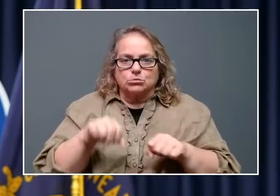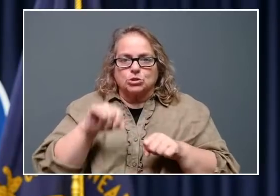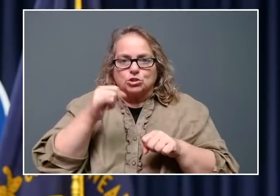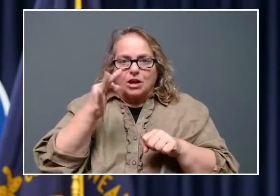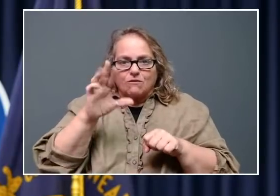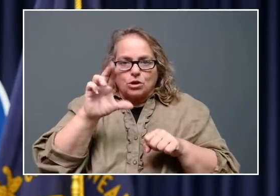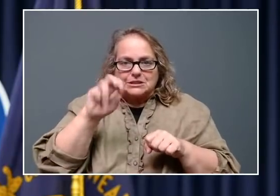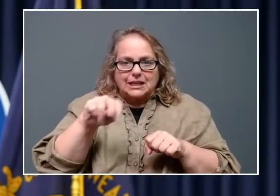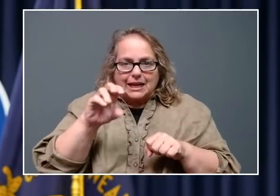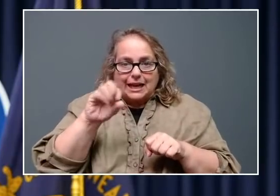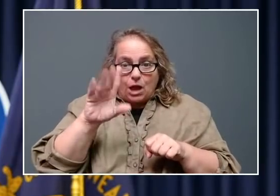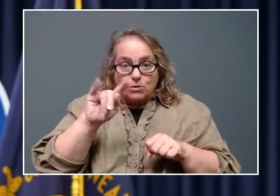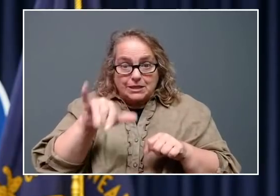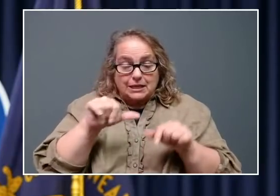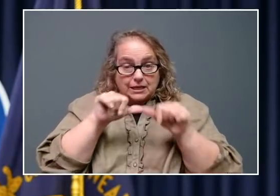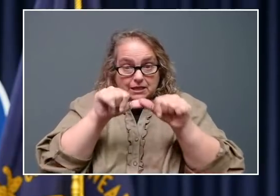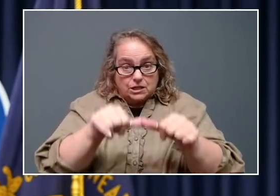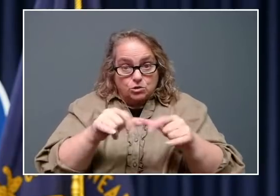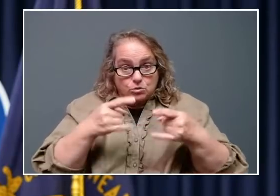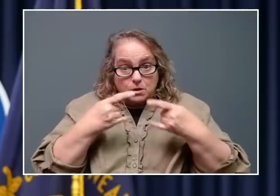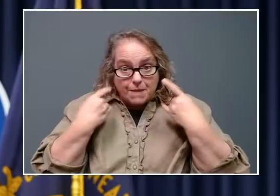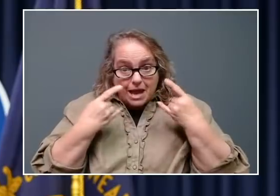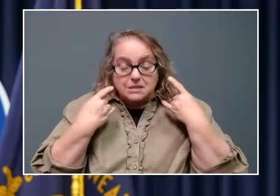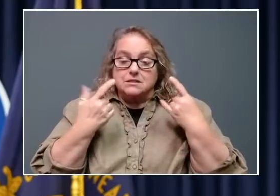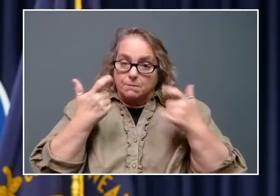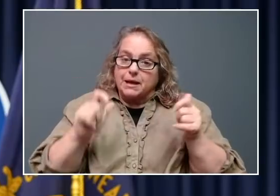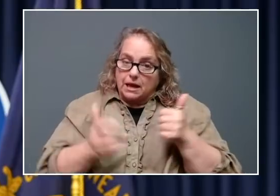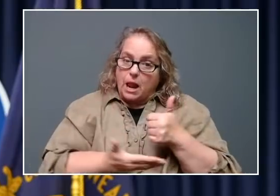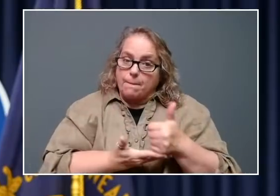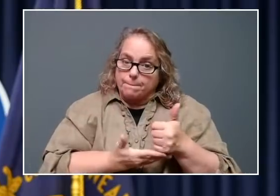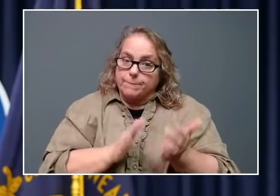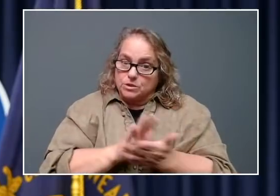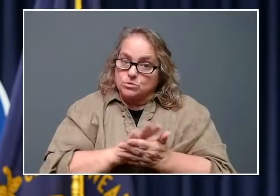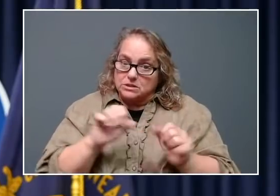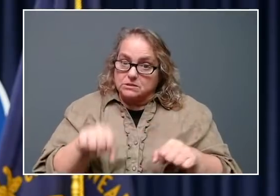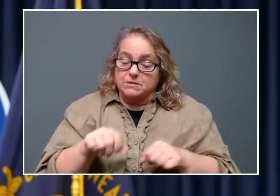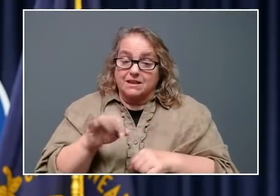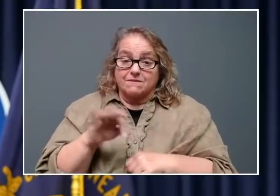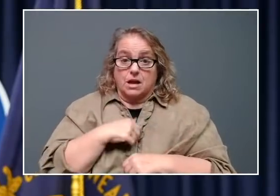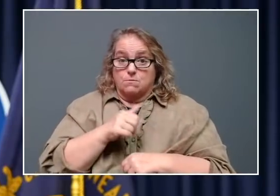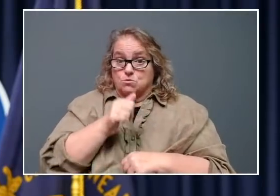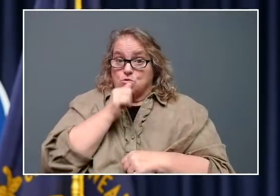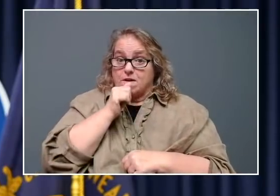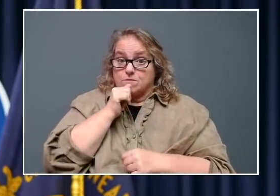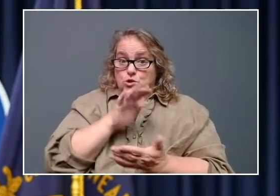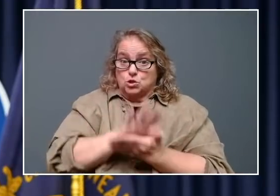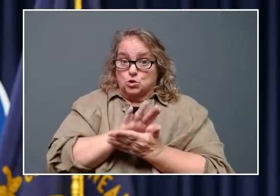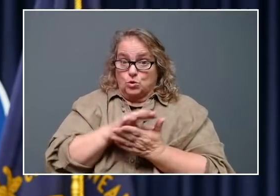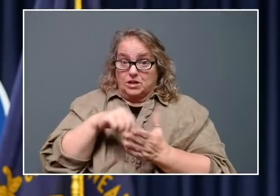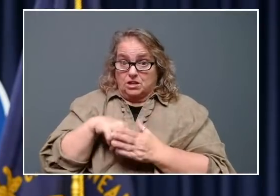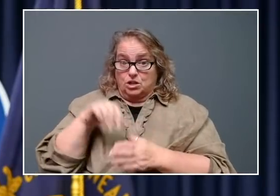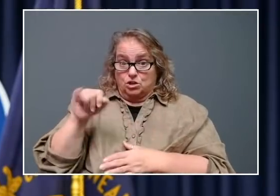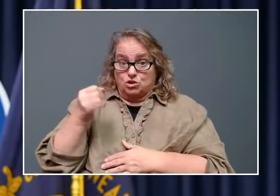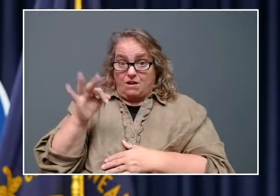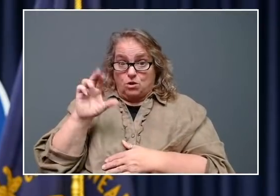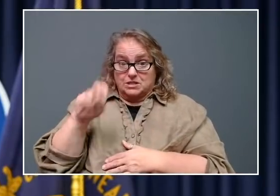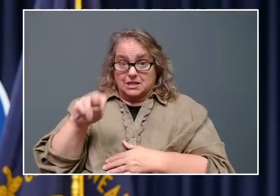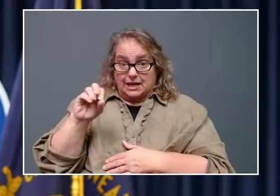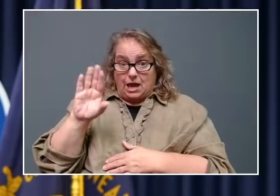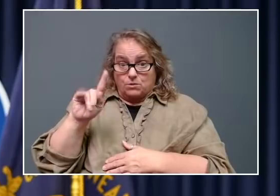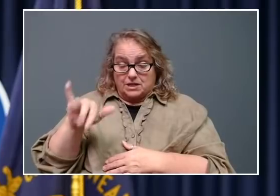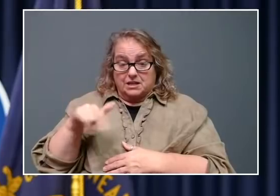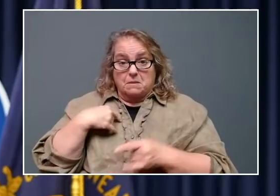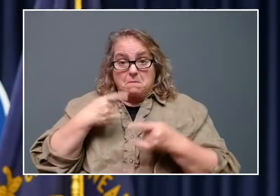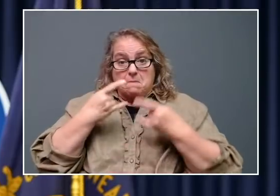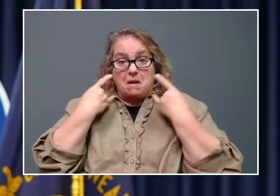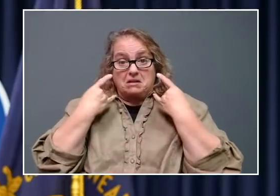going to be a big help. Now, if I was a private school in Jefferson County that went to masking optional, and I saw that we were back in